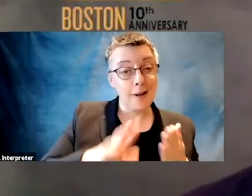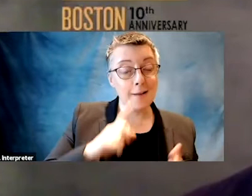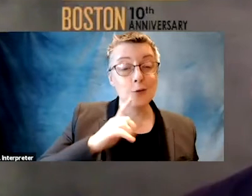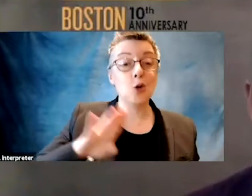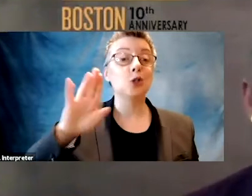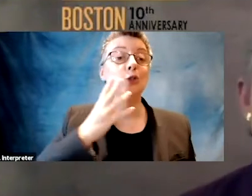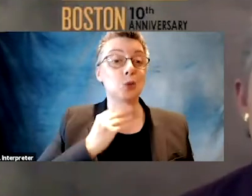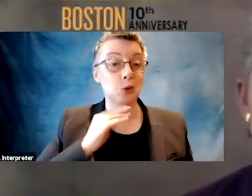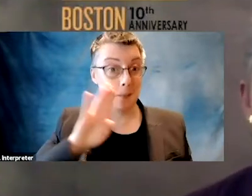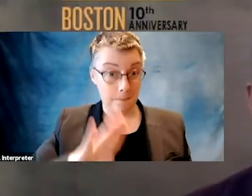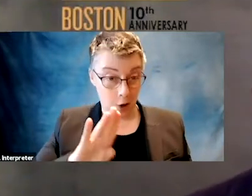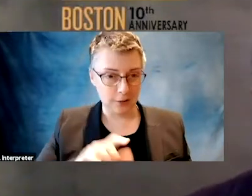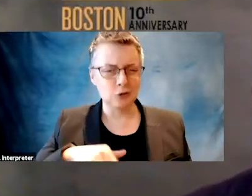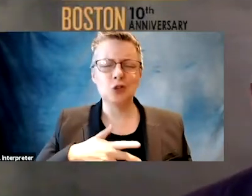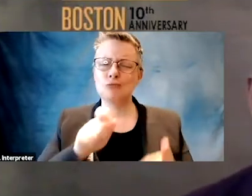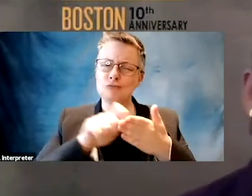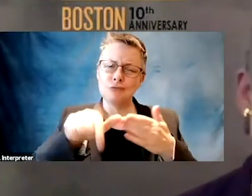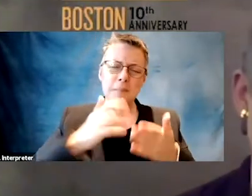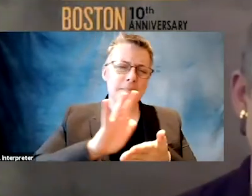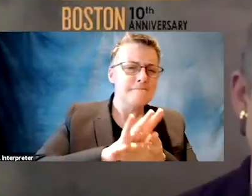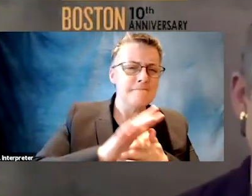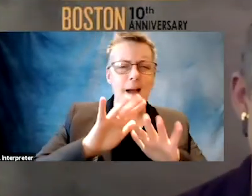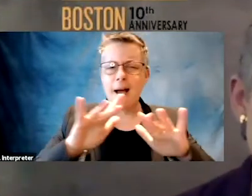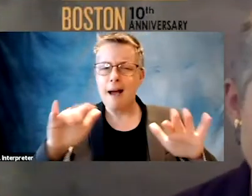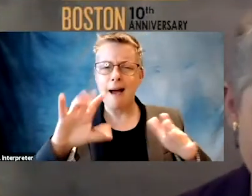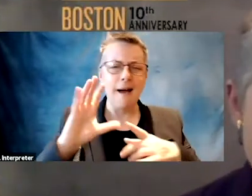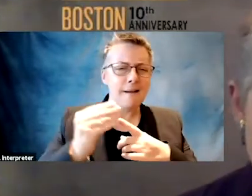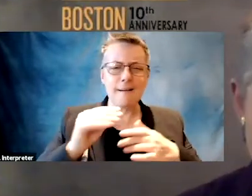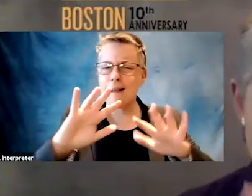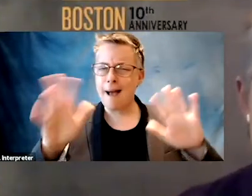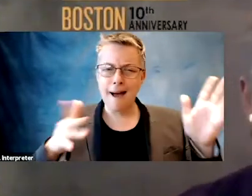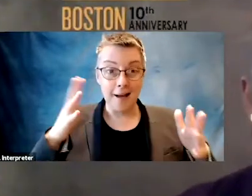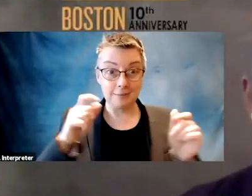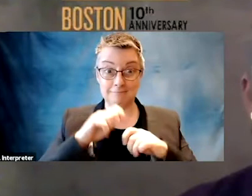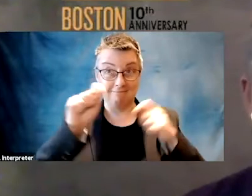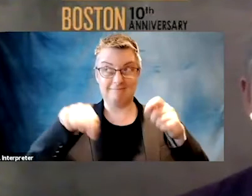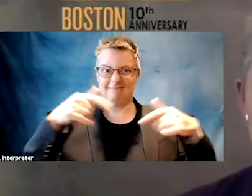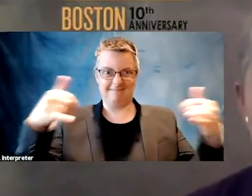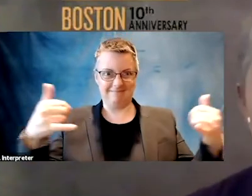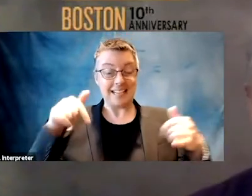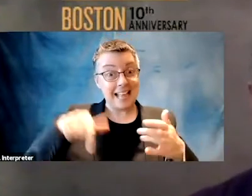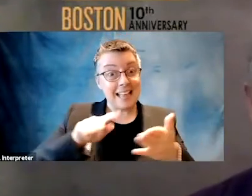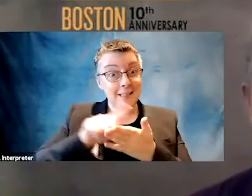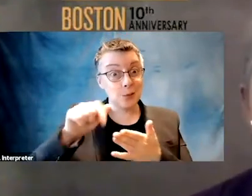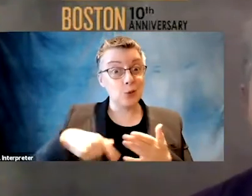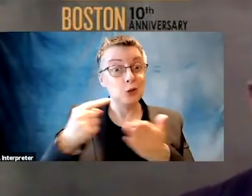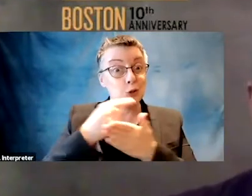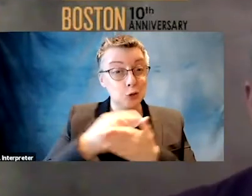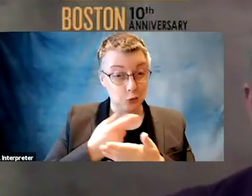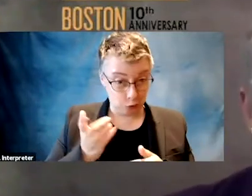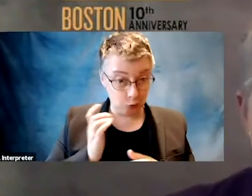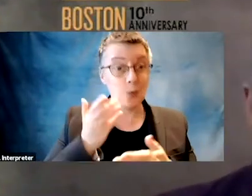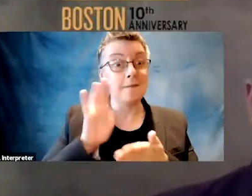and events that capture the current zeitgeist. This week, make sure to check out Judy's reviews of films in our